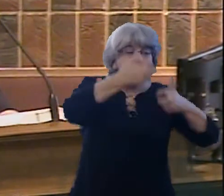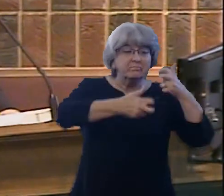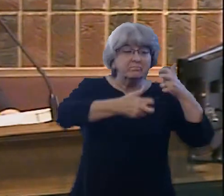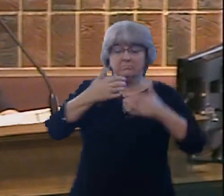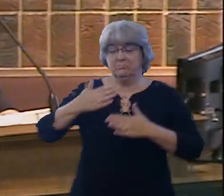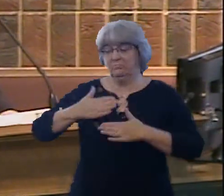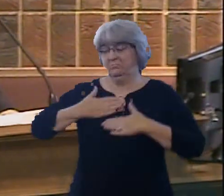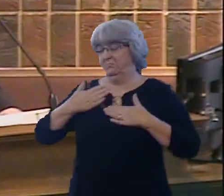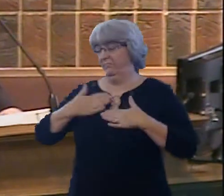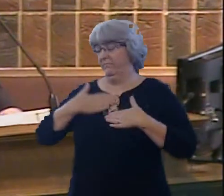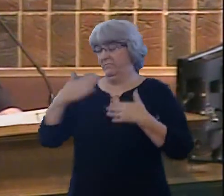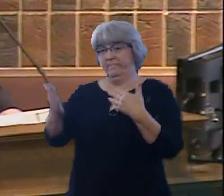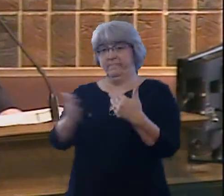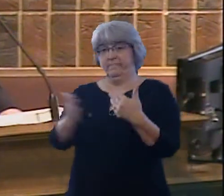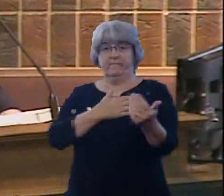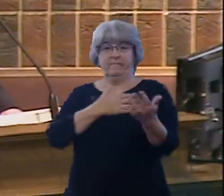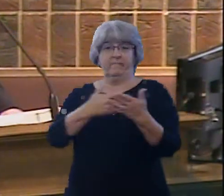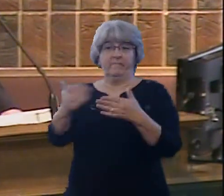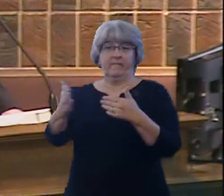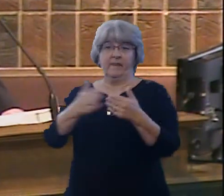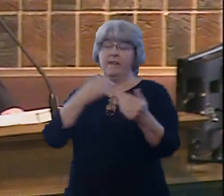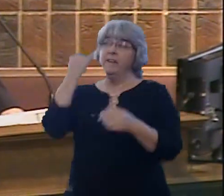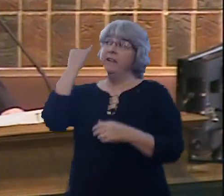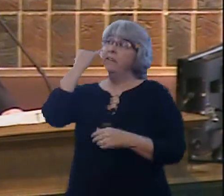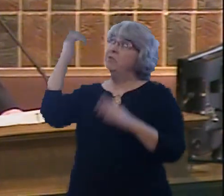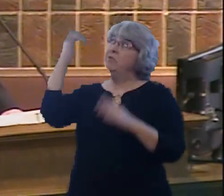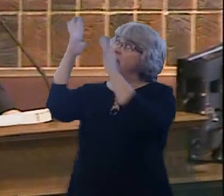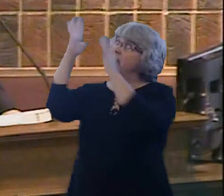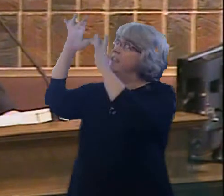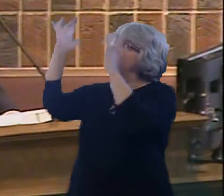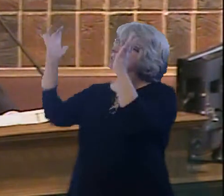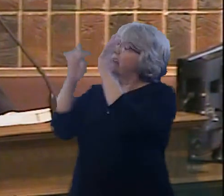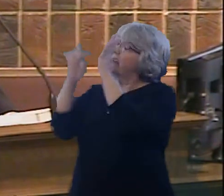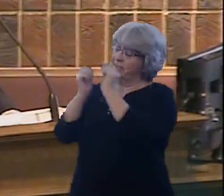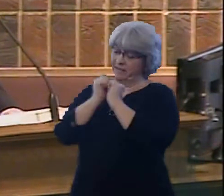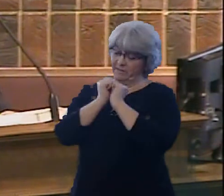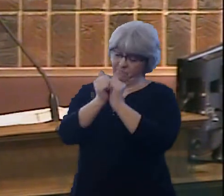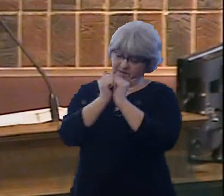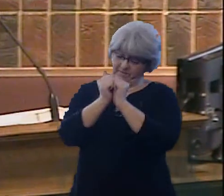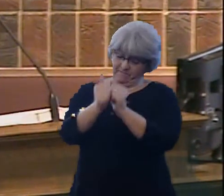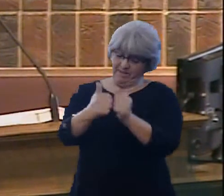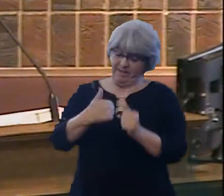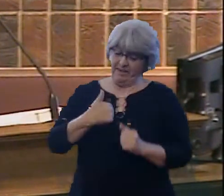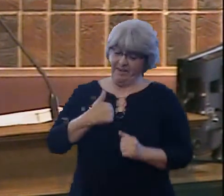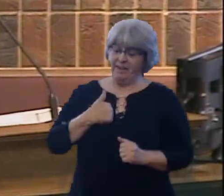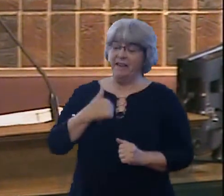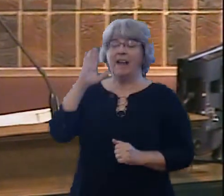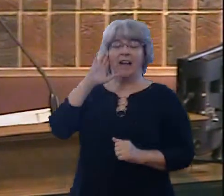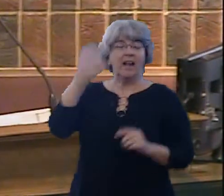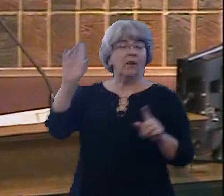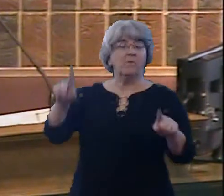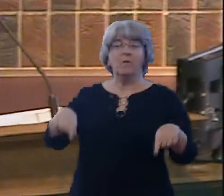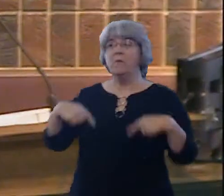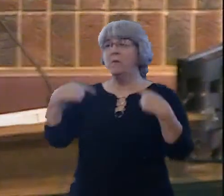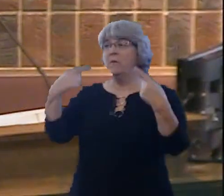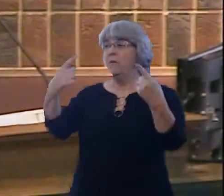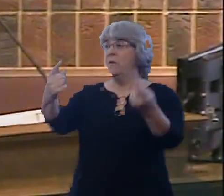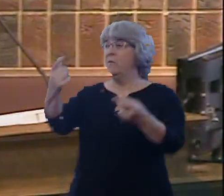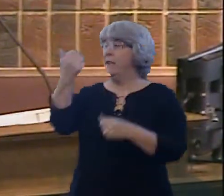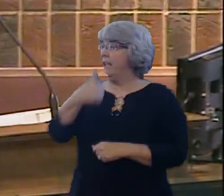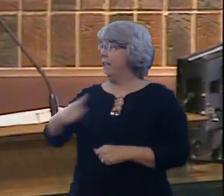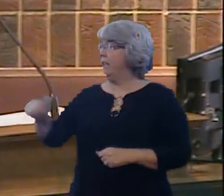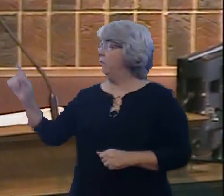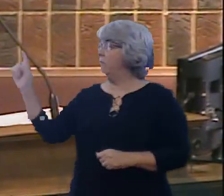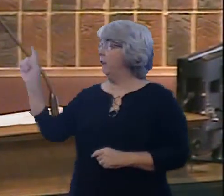if it be dark or fair, if Jesus is with me, I'll go.